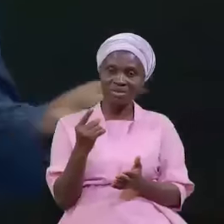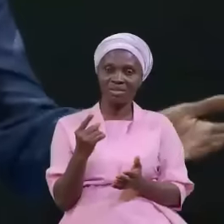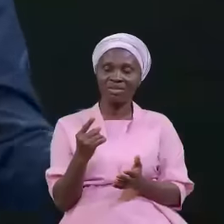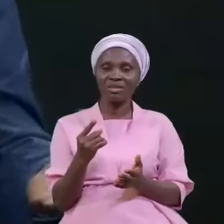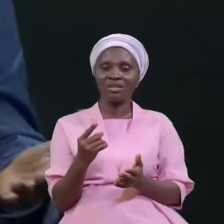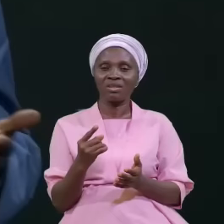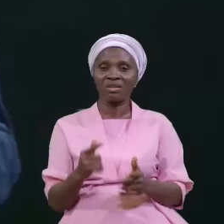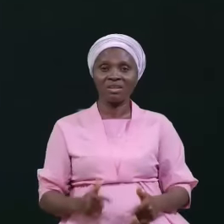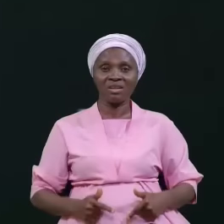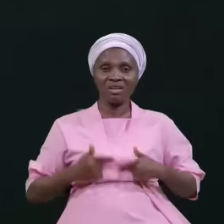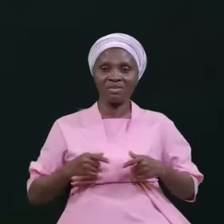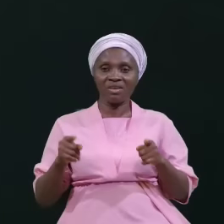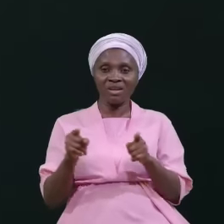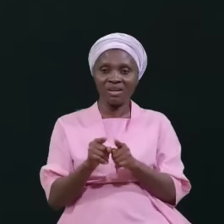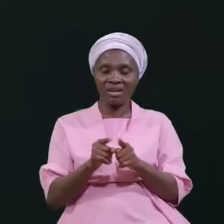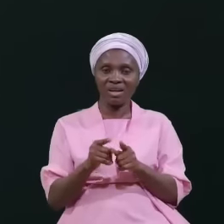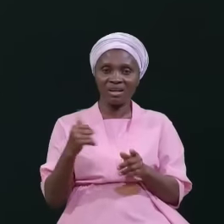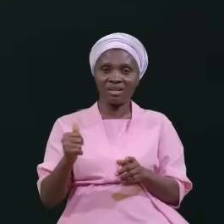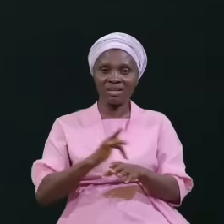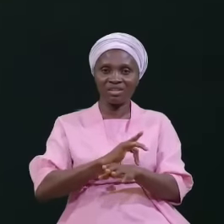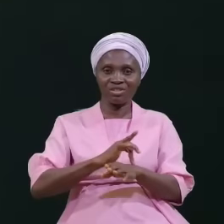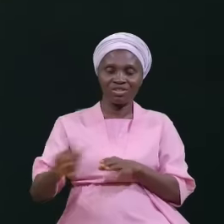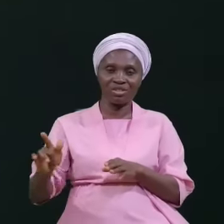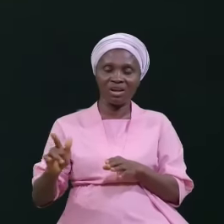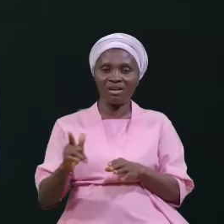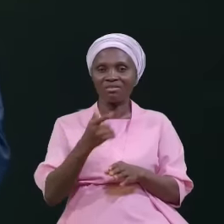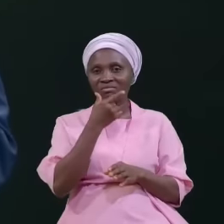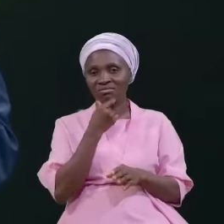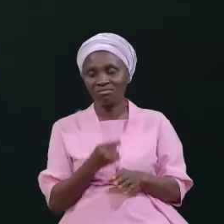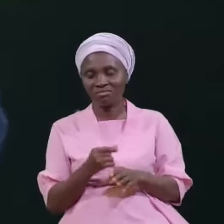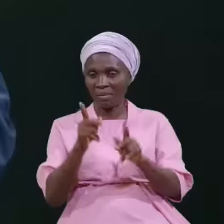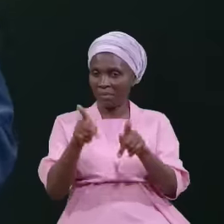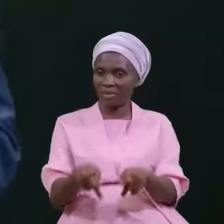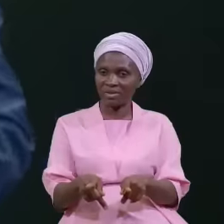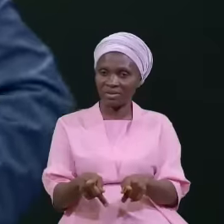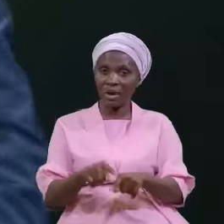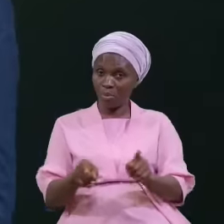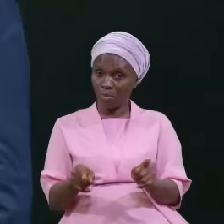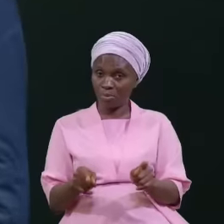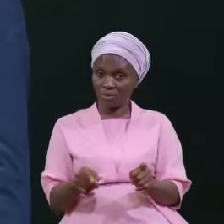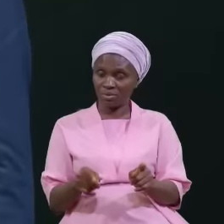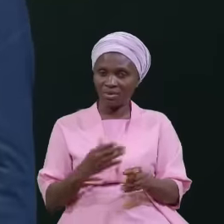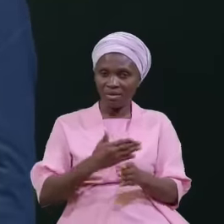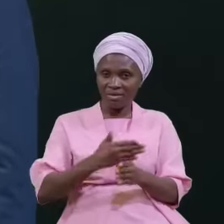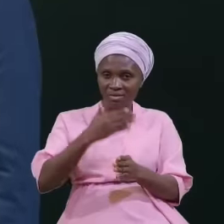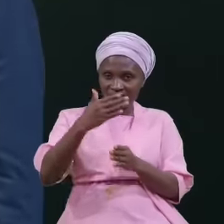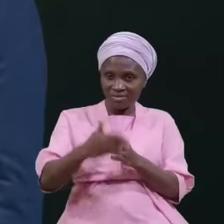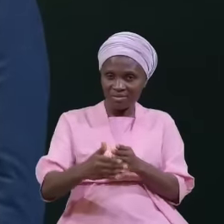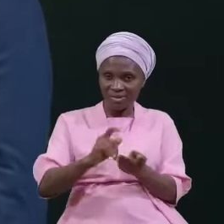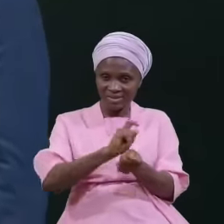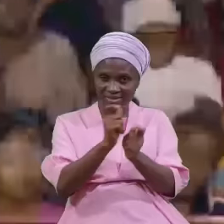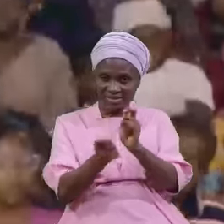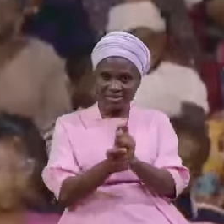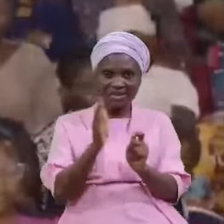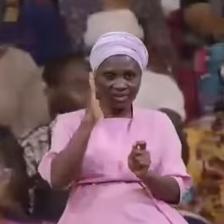a shallow, superficial person, but total change will come in